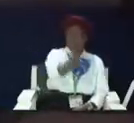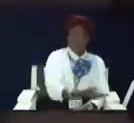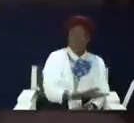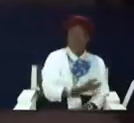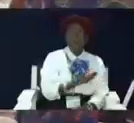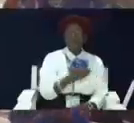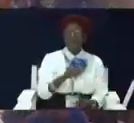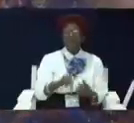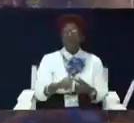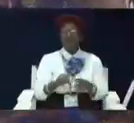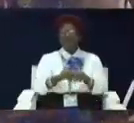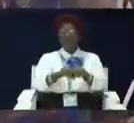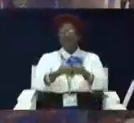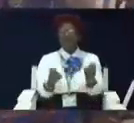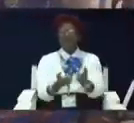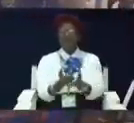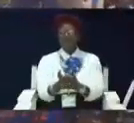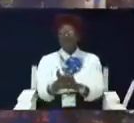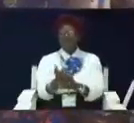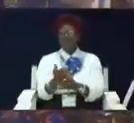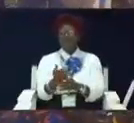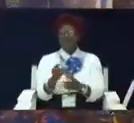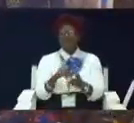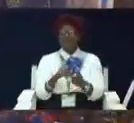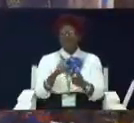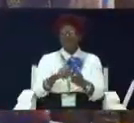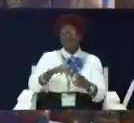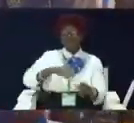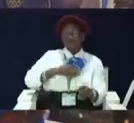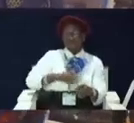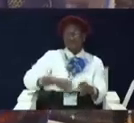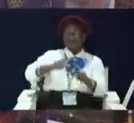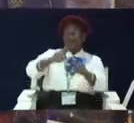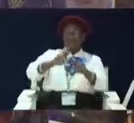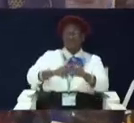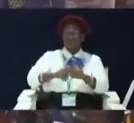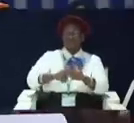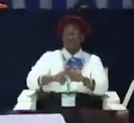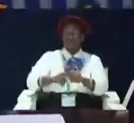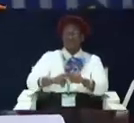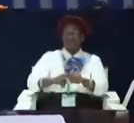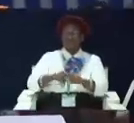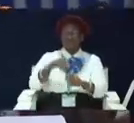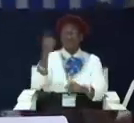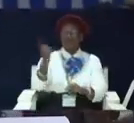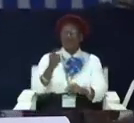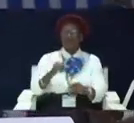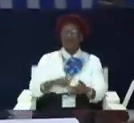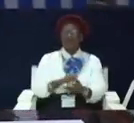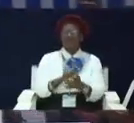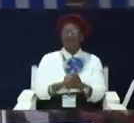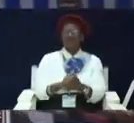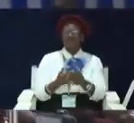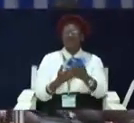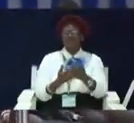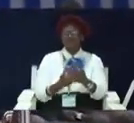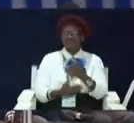And then you may please be seated, except those who are born in the month of March.